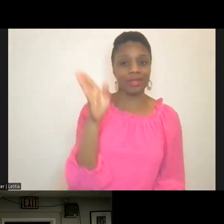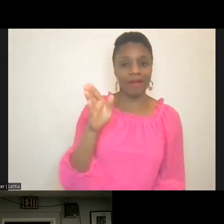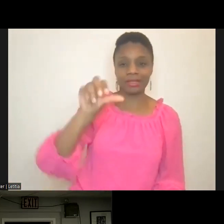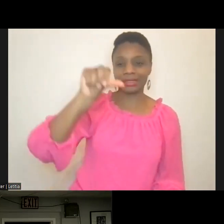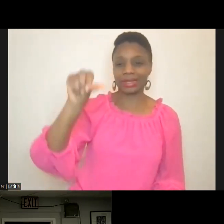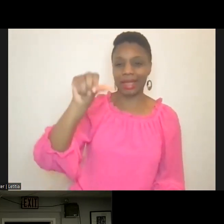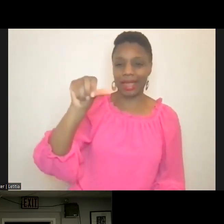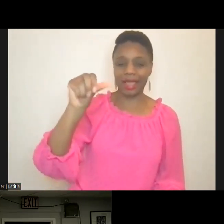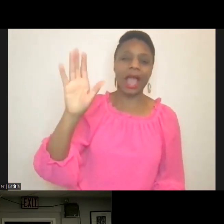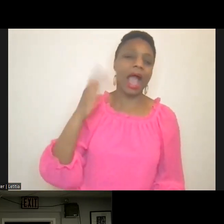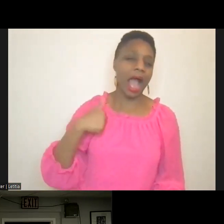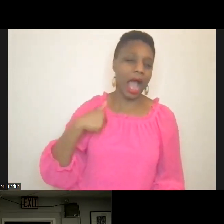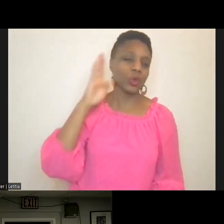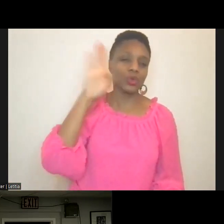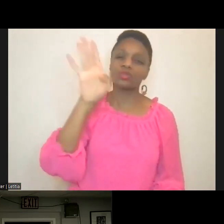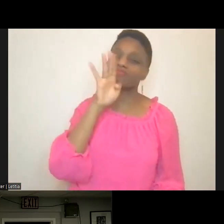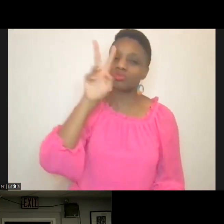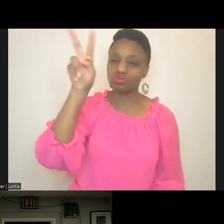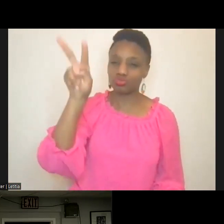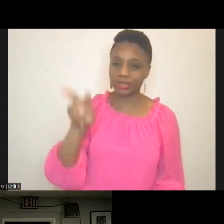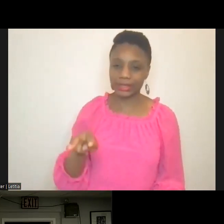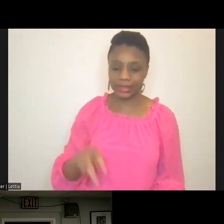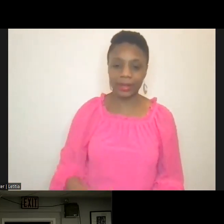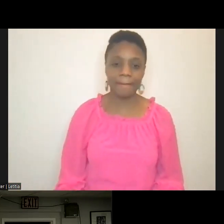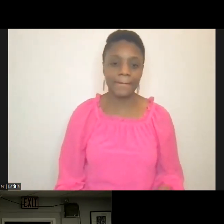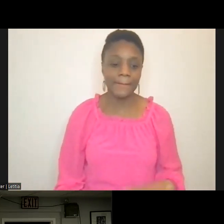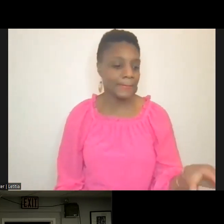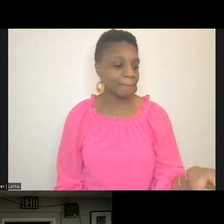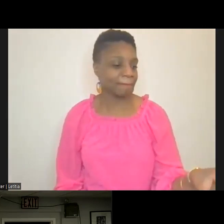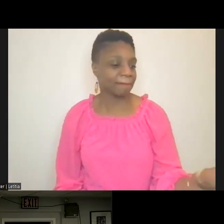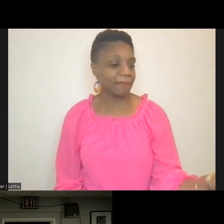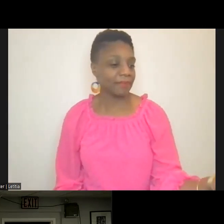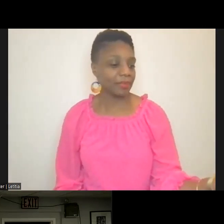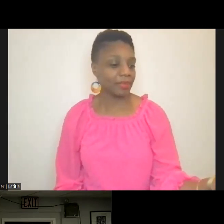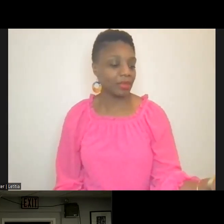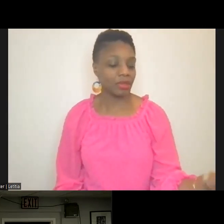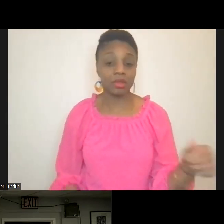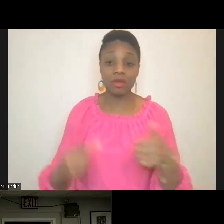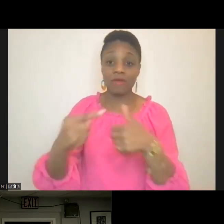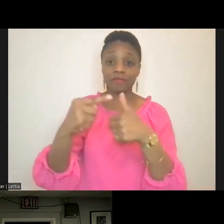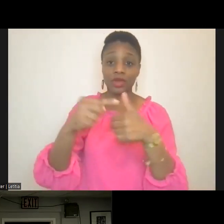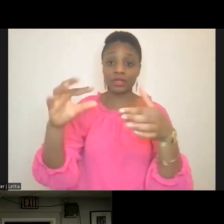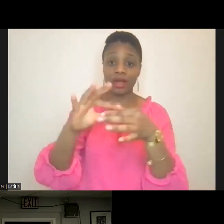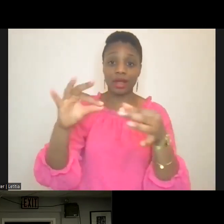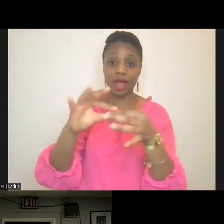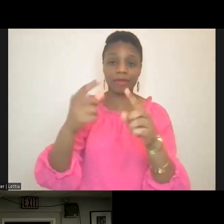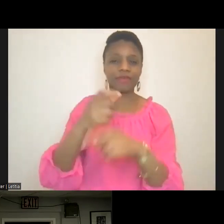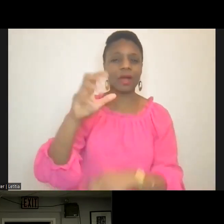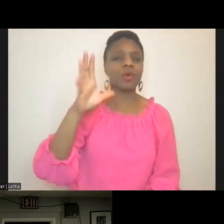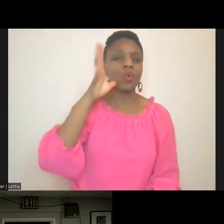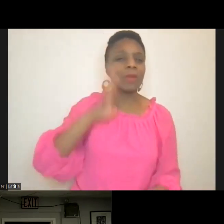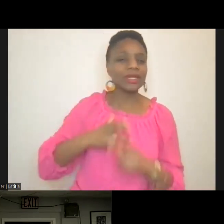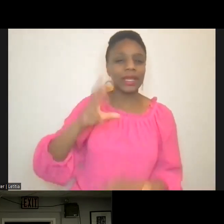have time to respond to each one. So yes. First, we had a comment from Wendy Morrill,